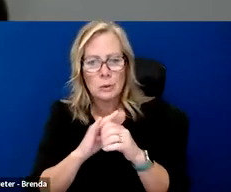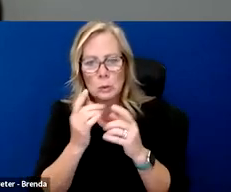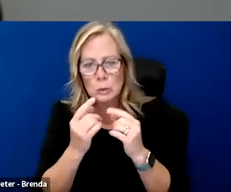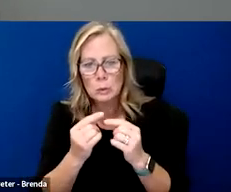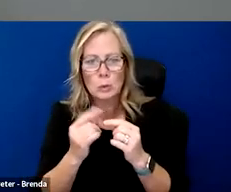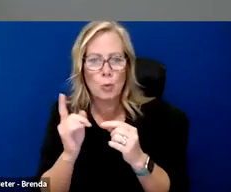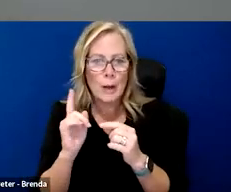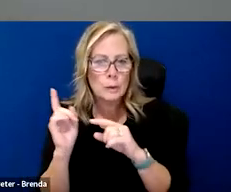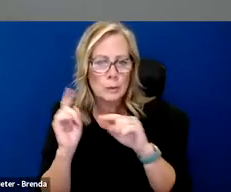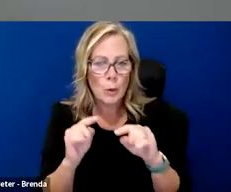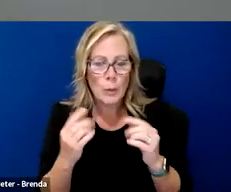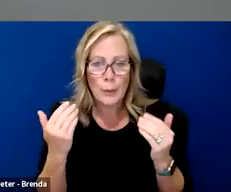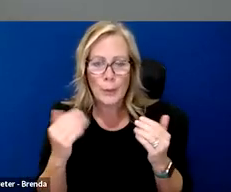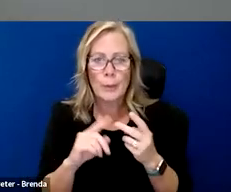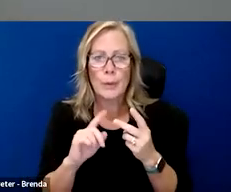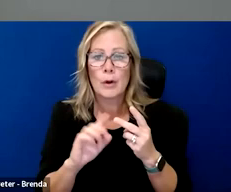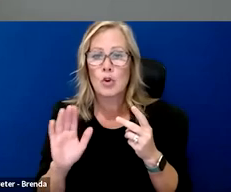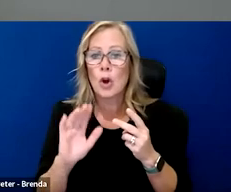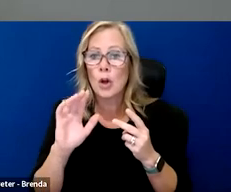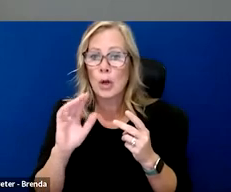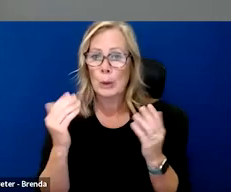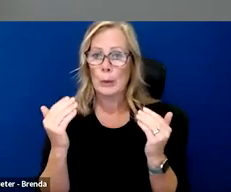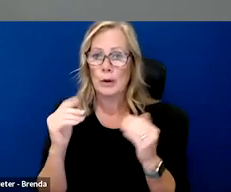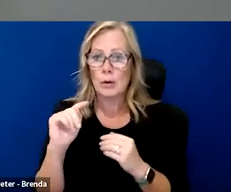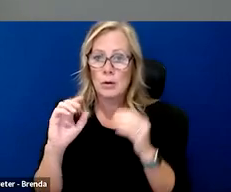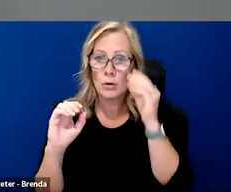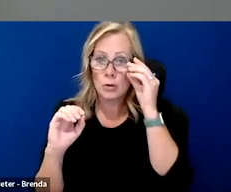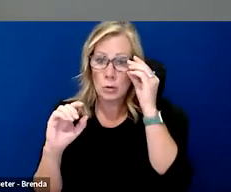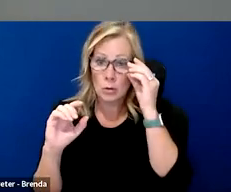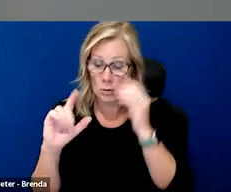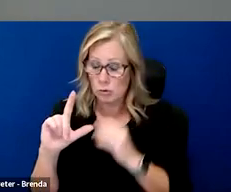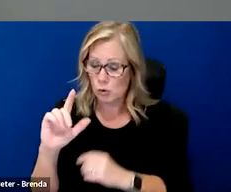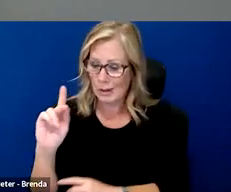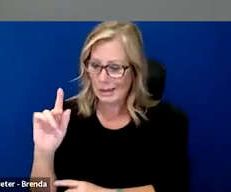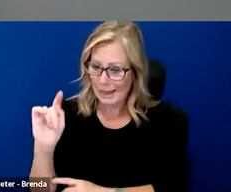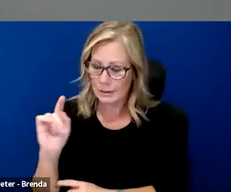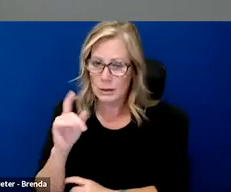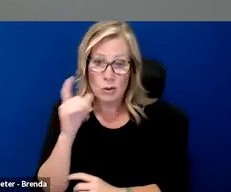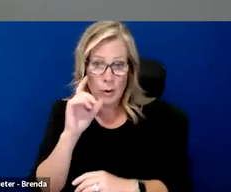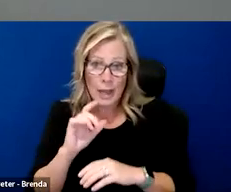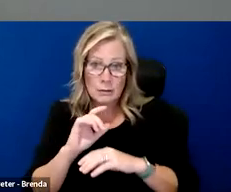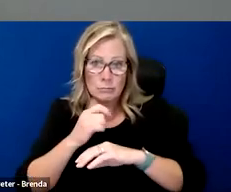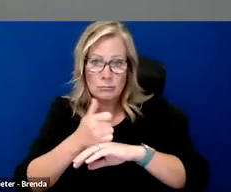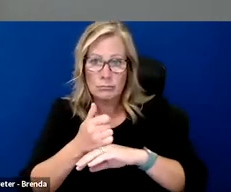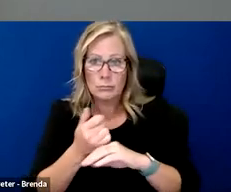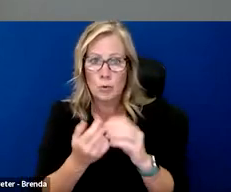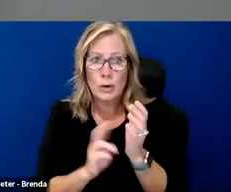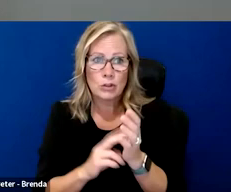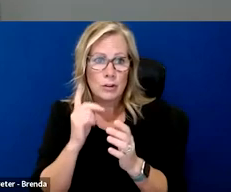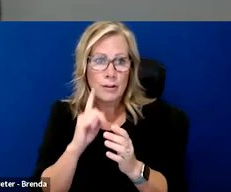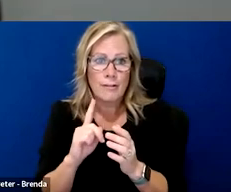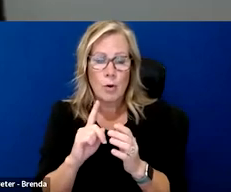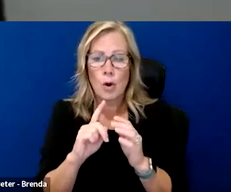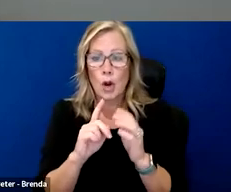to put your own cool kit together. That's all on there. And you can even sign up for Alertable, which is the city's